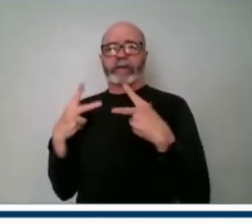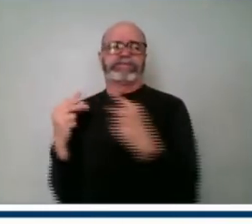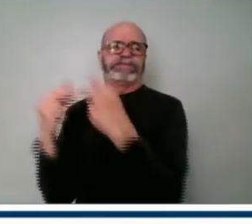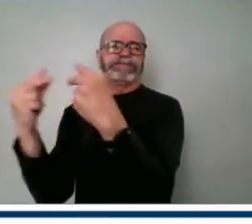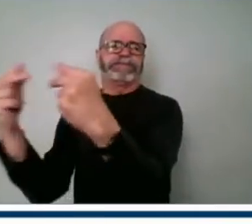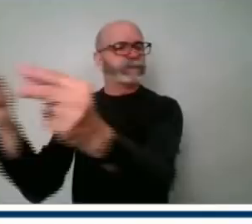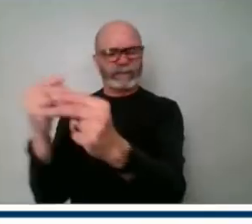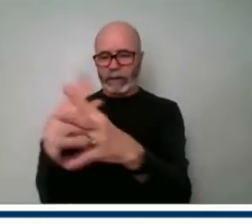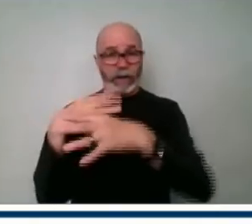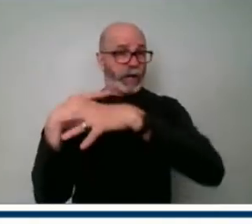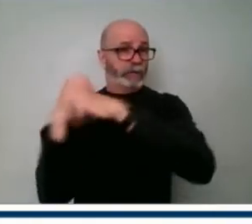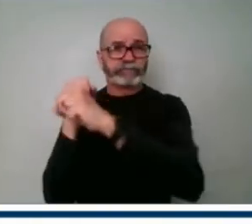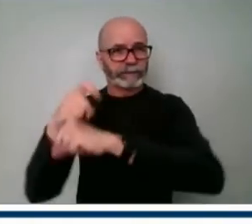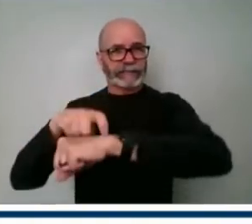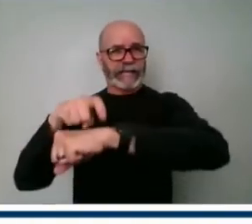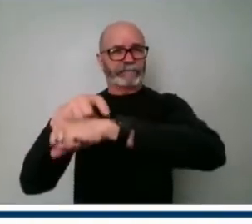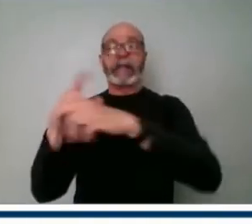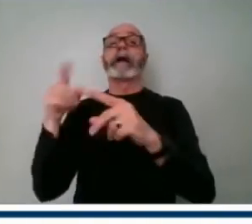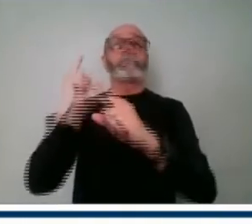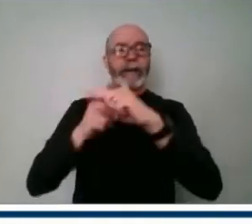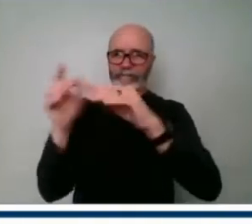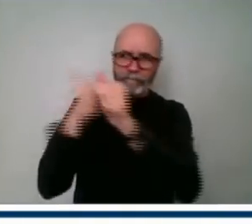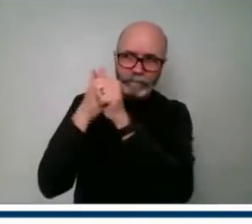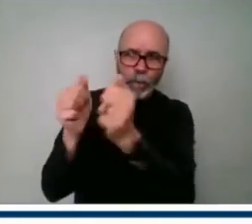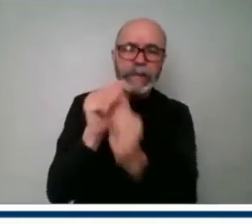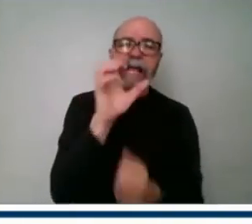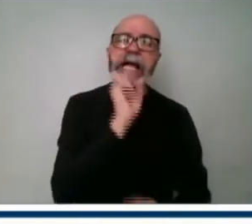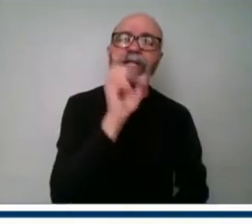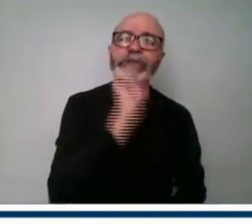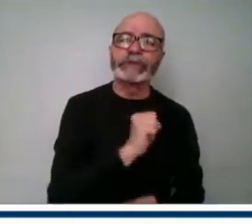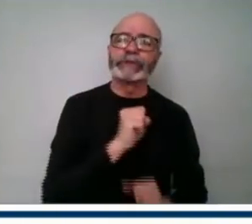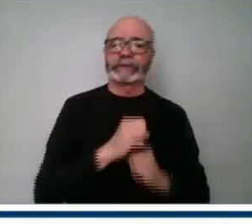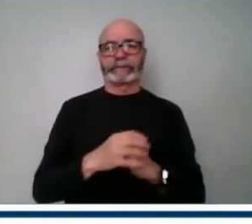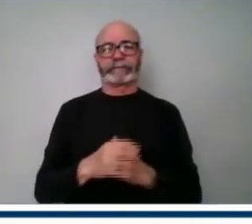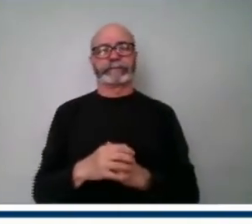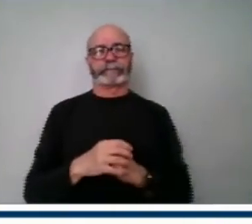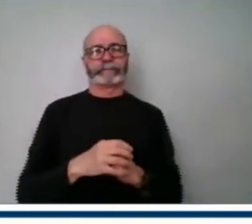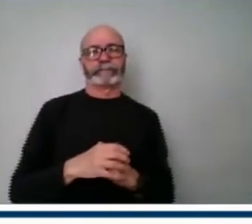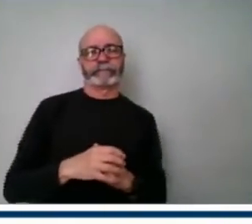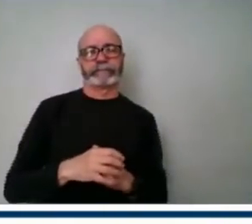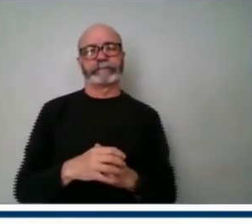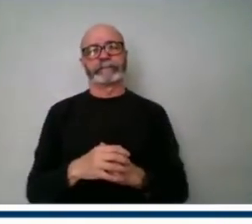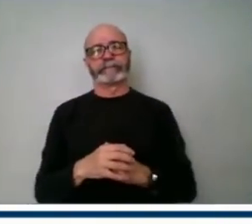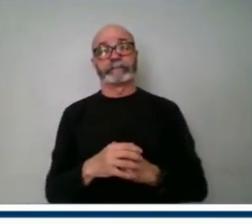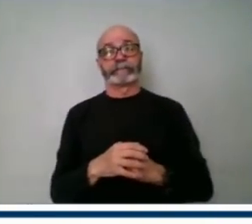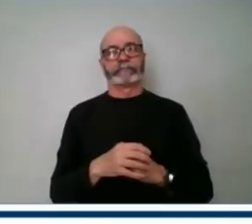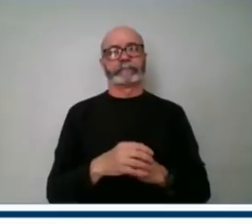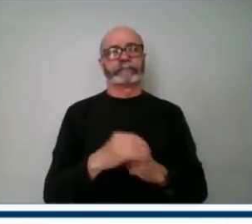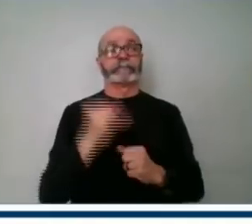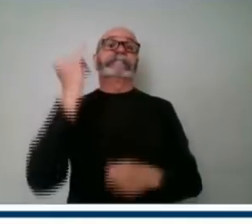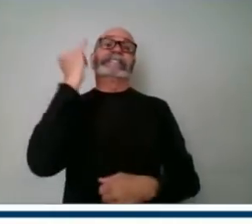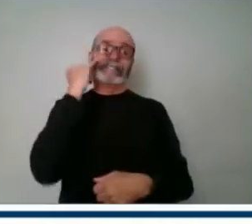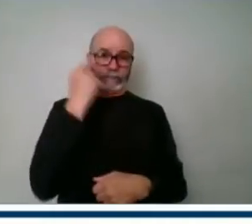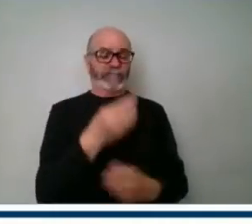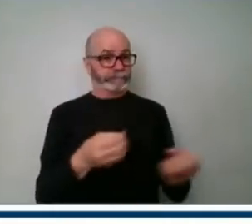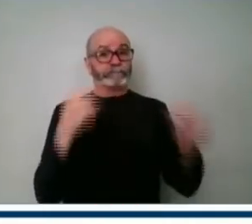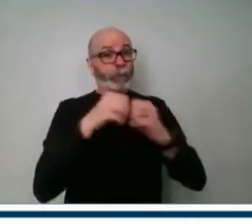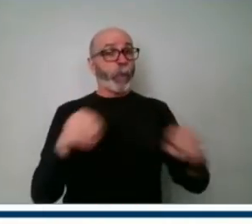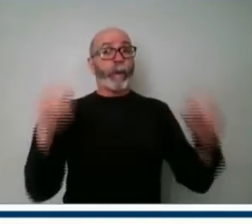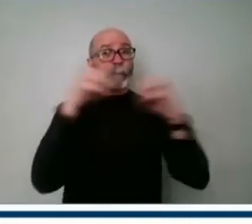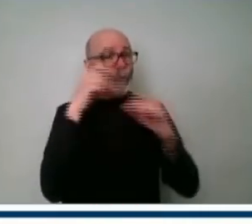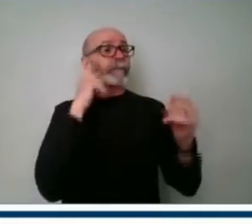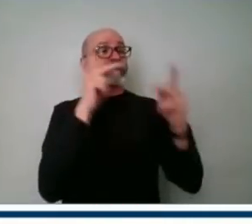approach. And by doing that, as we build that population immunity, all the people who are still waiting for vaccine are being protected